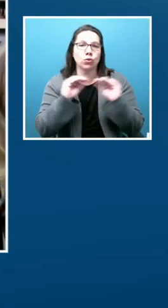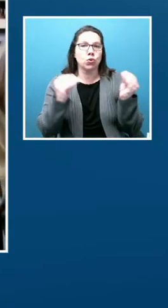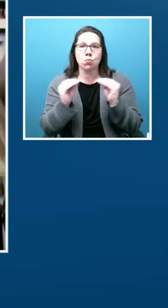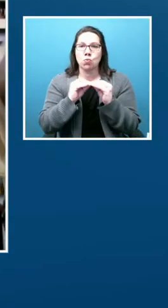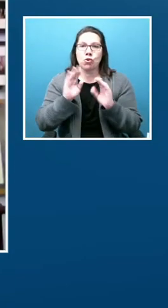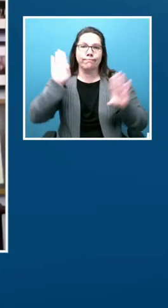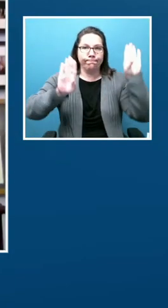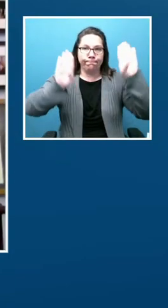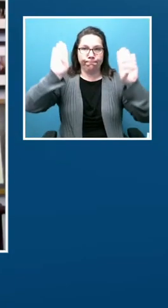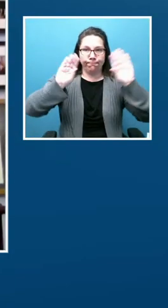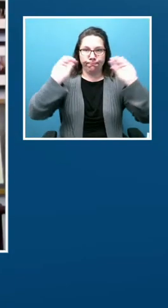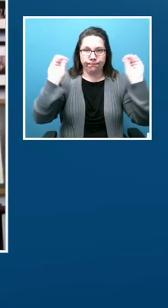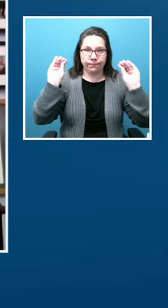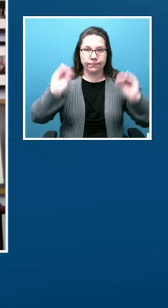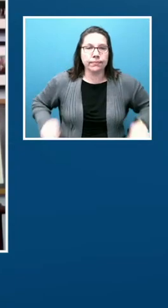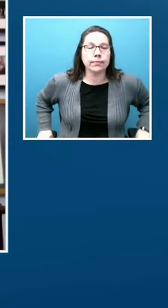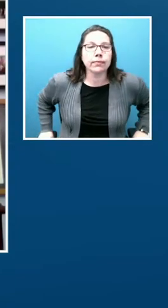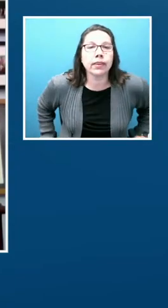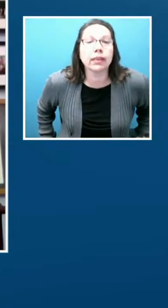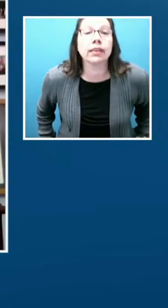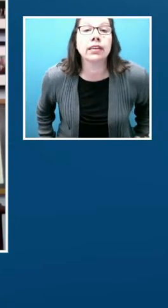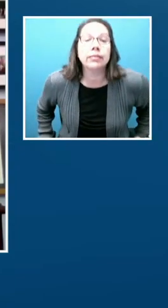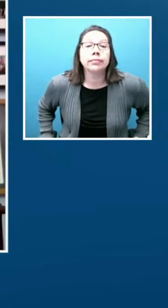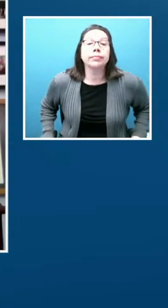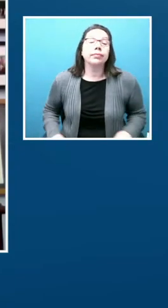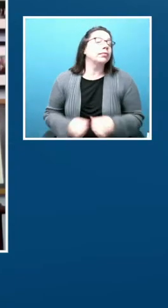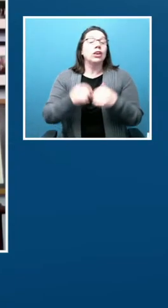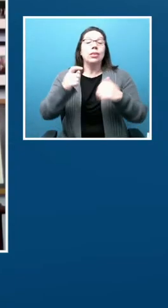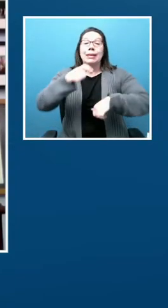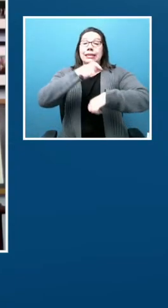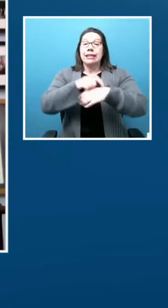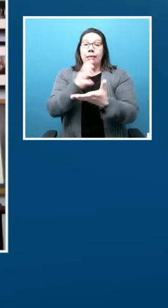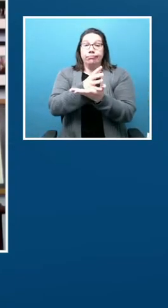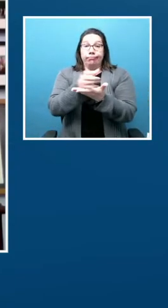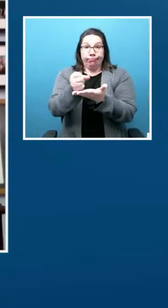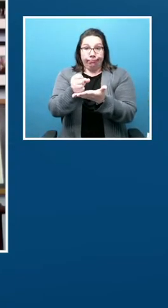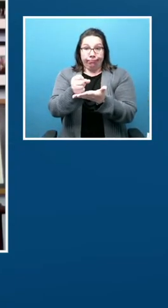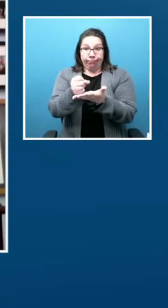Okay. If there are no more hands raised, I guess time has expired.